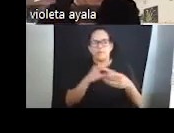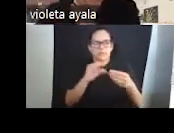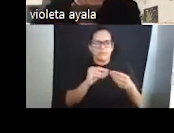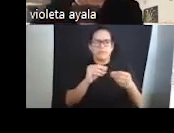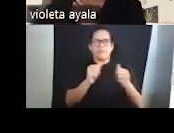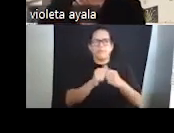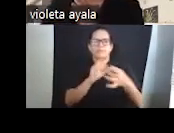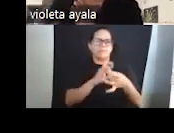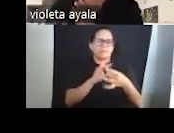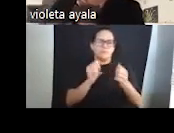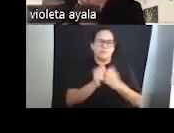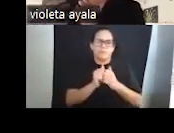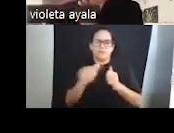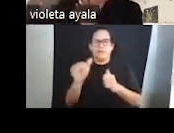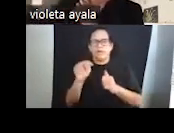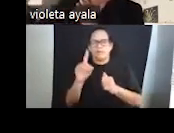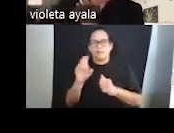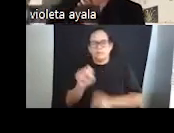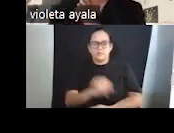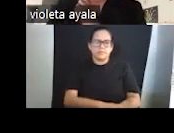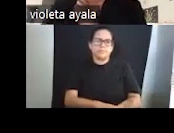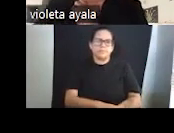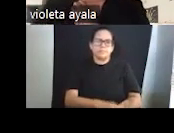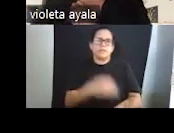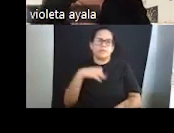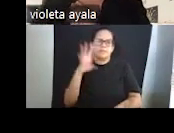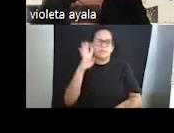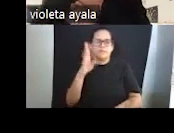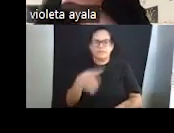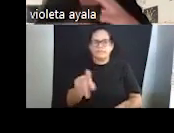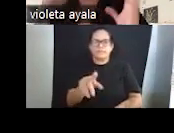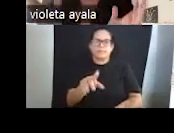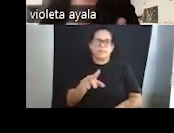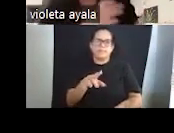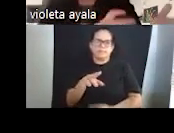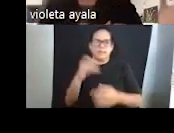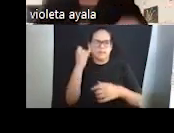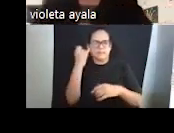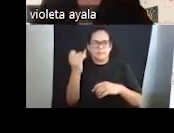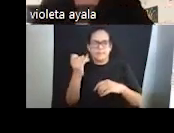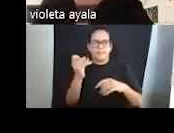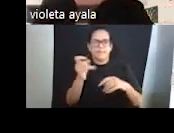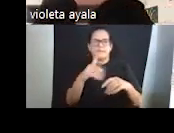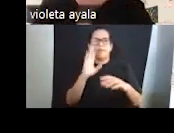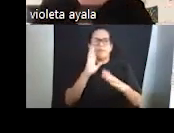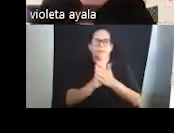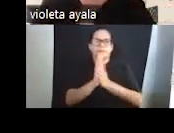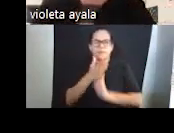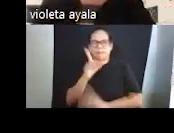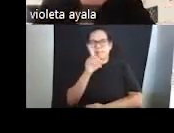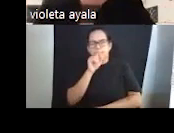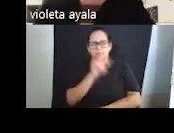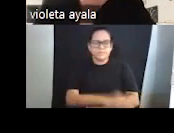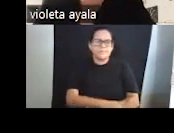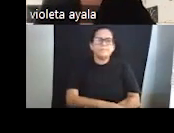a relationship with the Andes. So I wanted to create them like birds. And this idea of like, they will become birds.